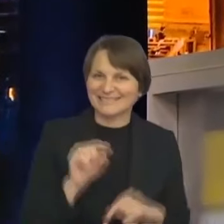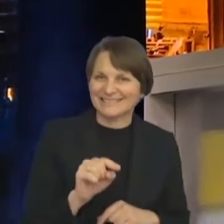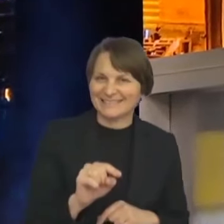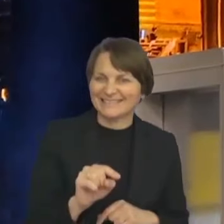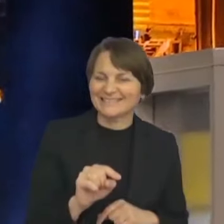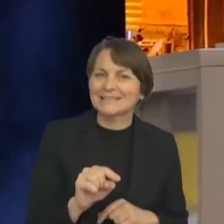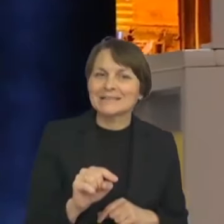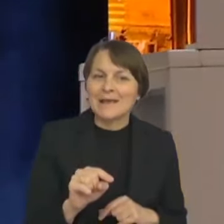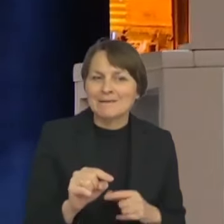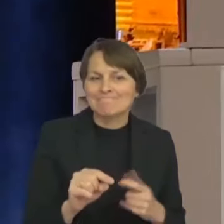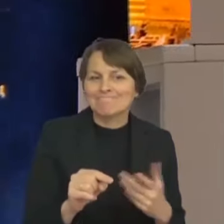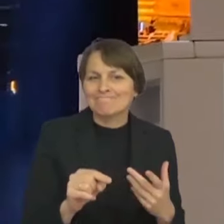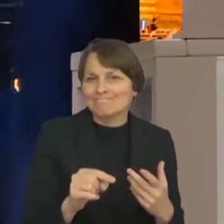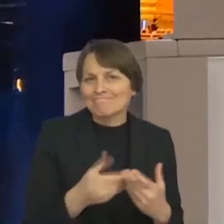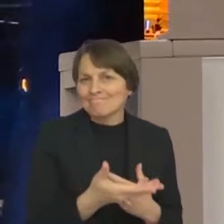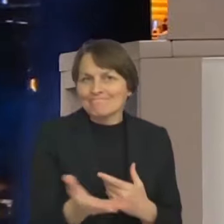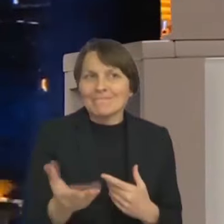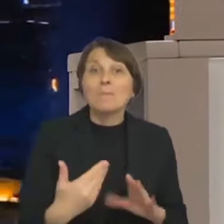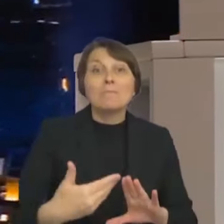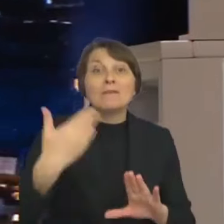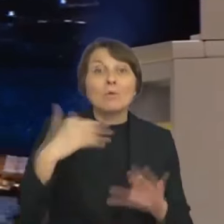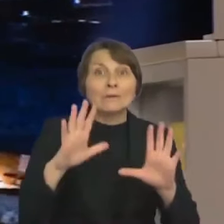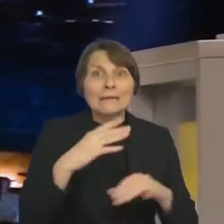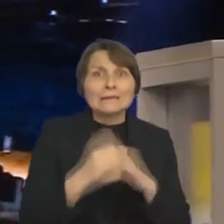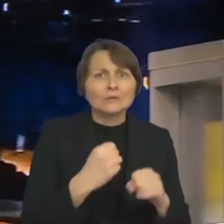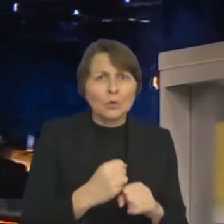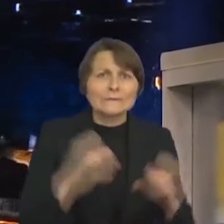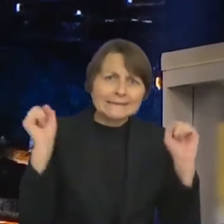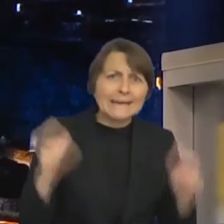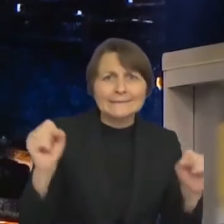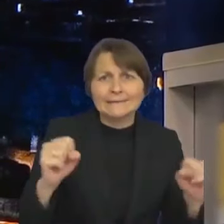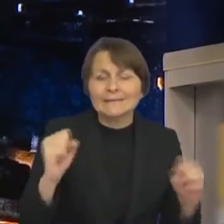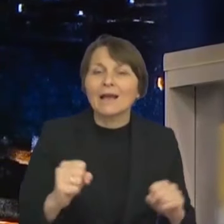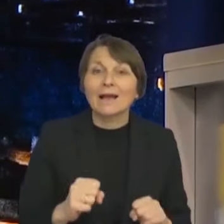booming like it was 10 years ago when Renault actually invented